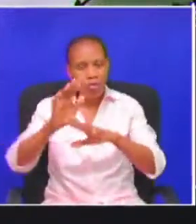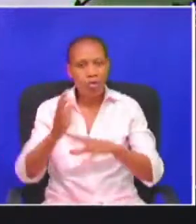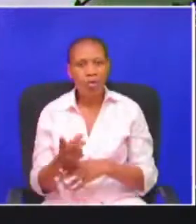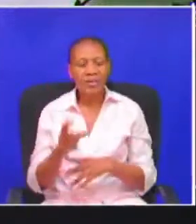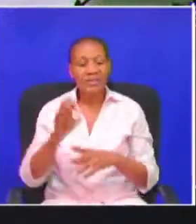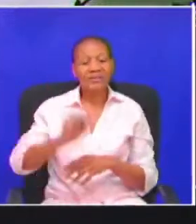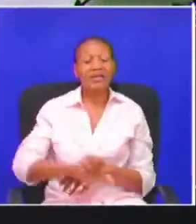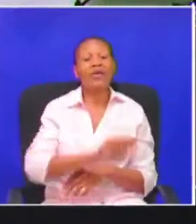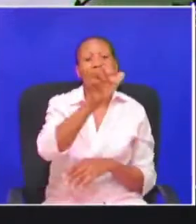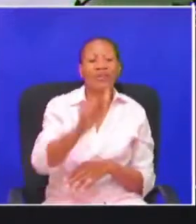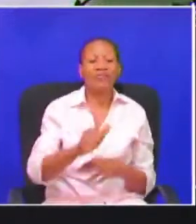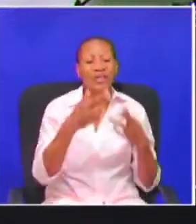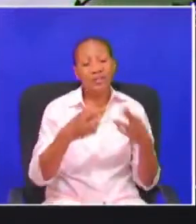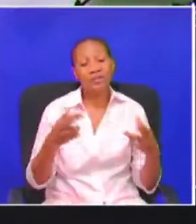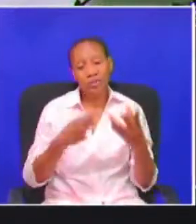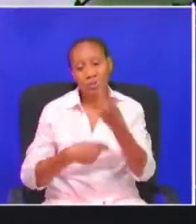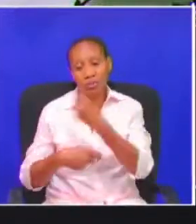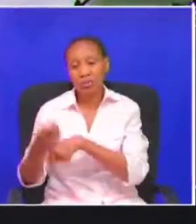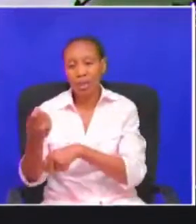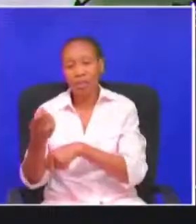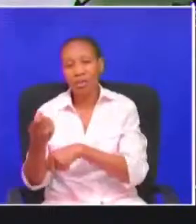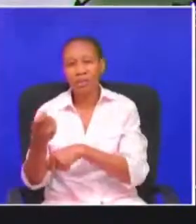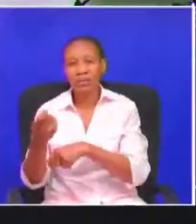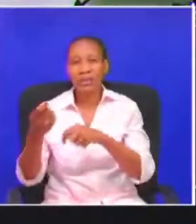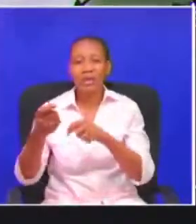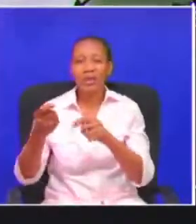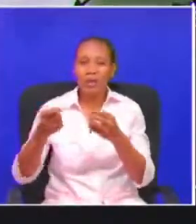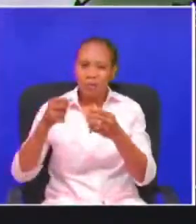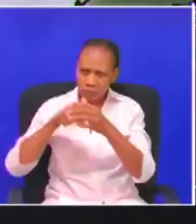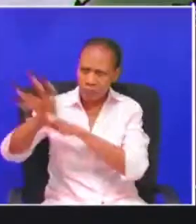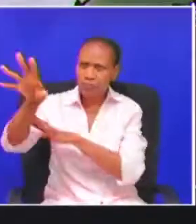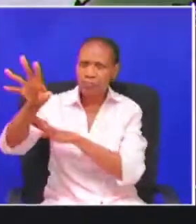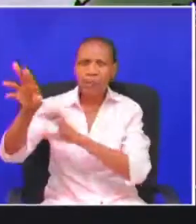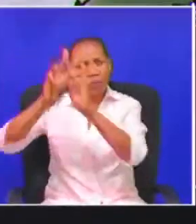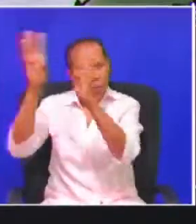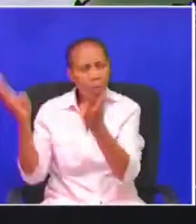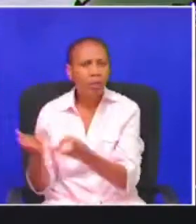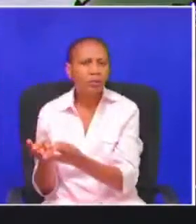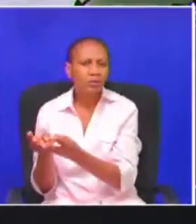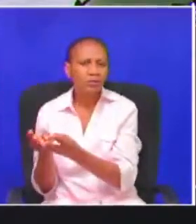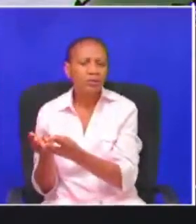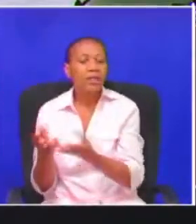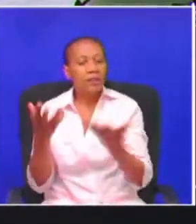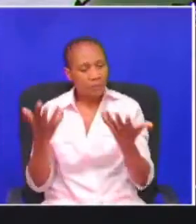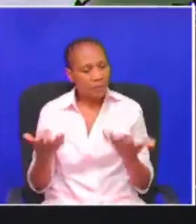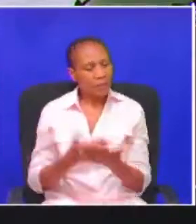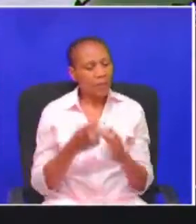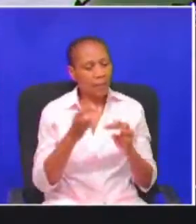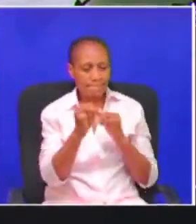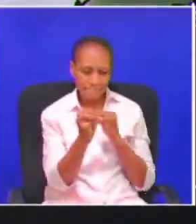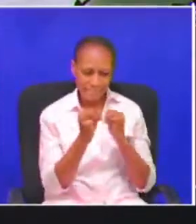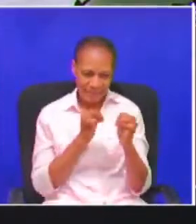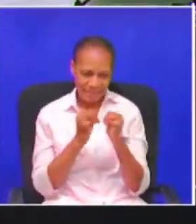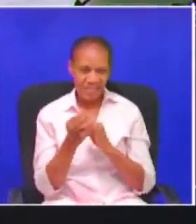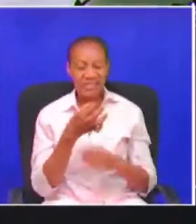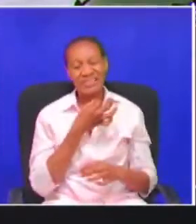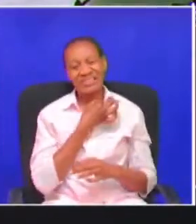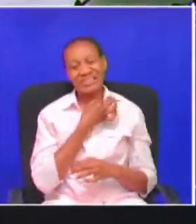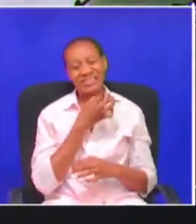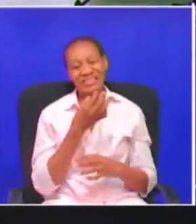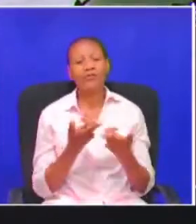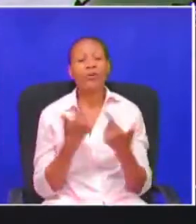South African exports in dynamic global markets and to manage the risk that results